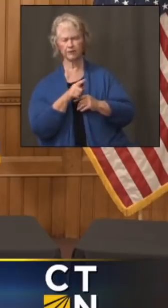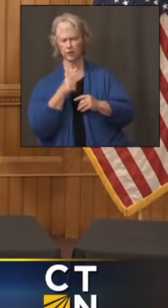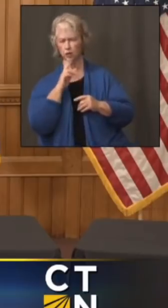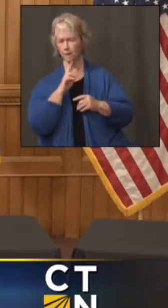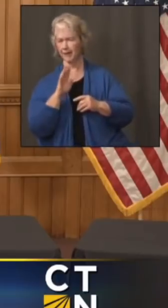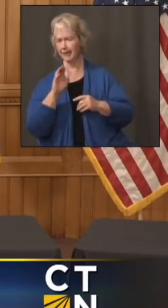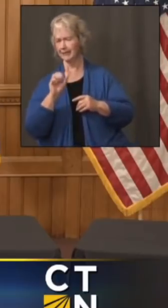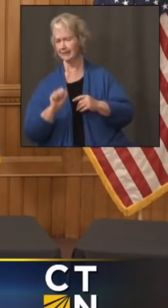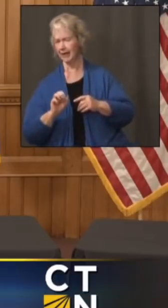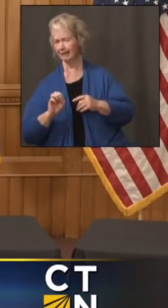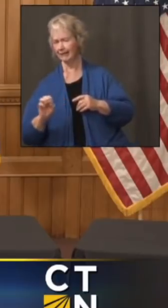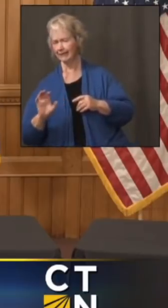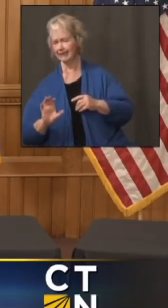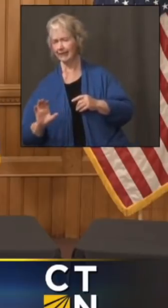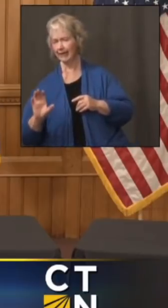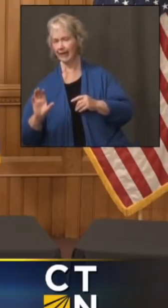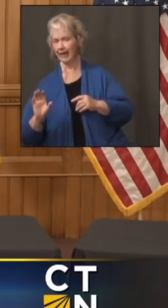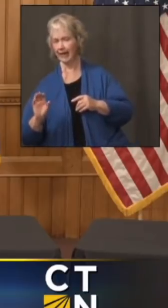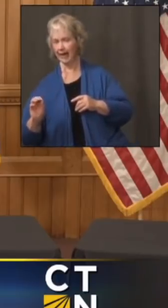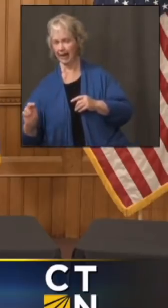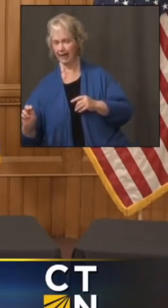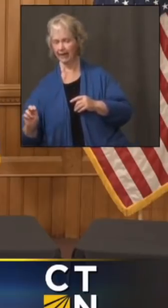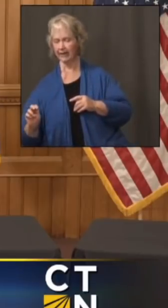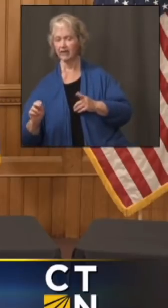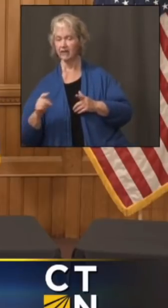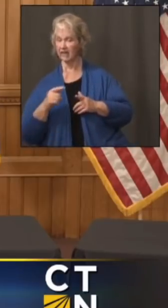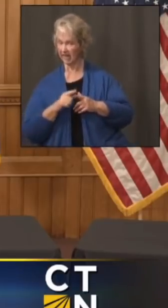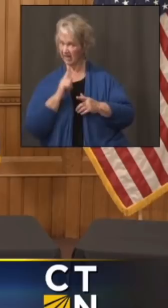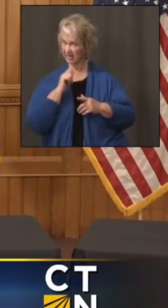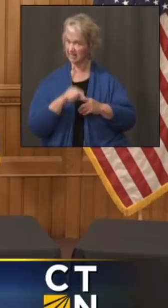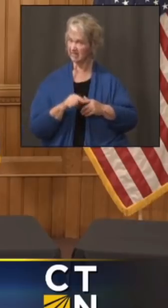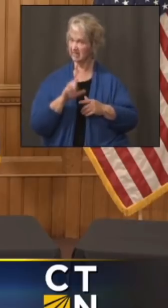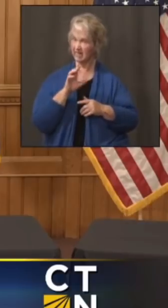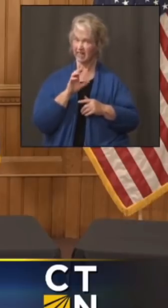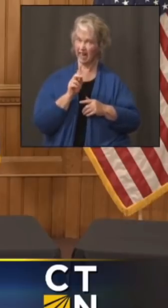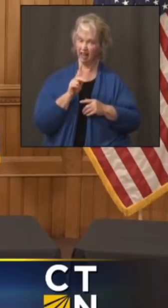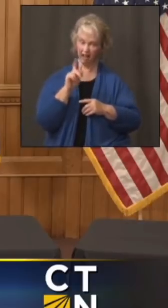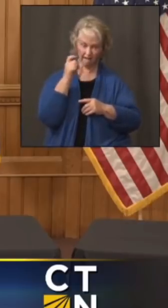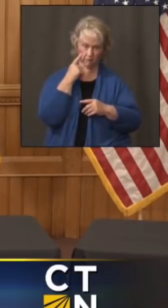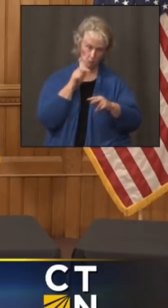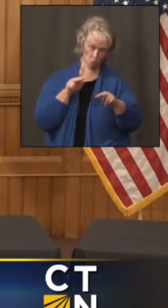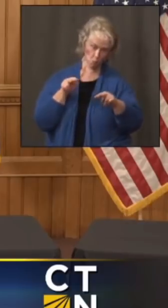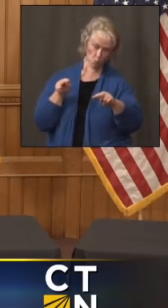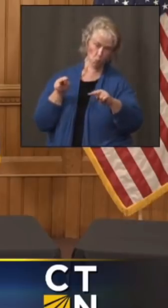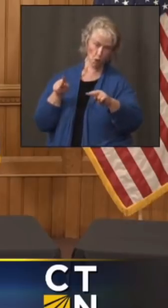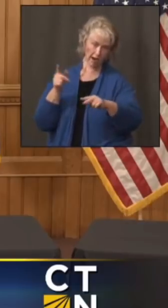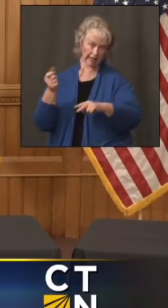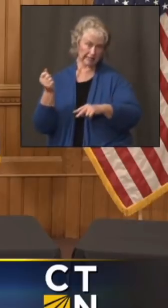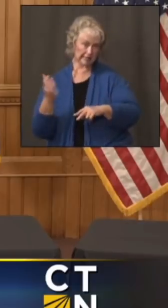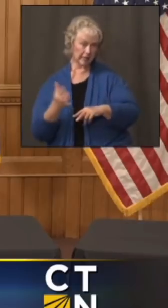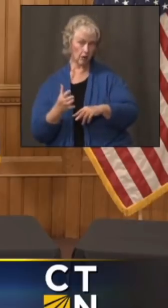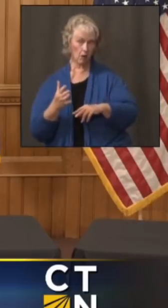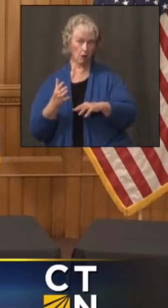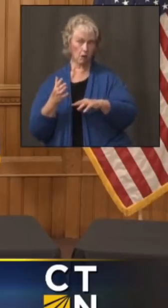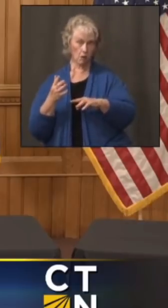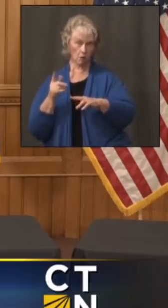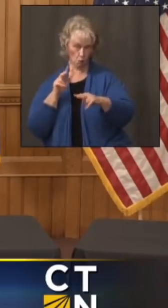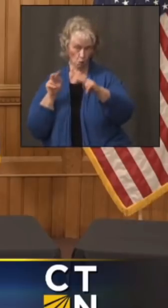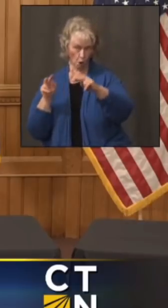southeastern Connecticut, how active is the state monitoring the conditions and the protocols at the casinos?